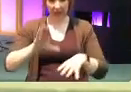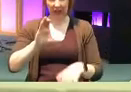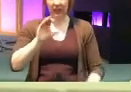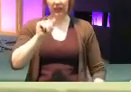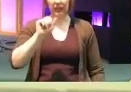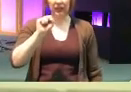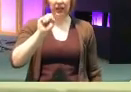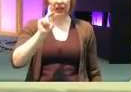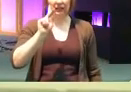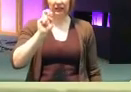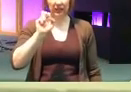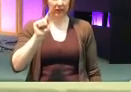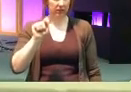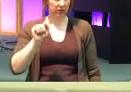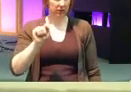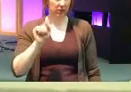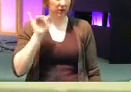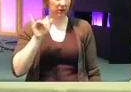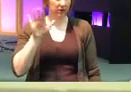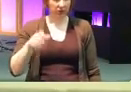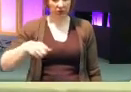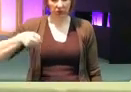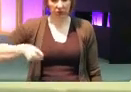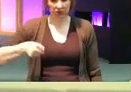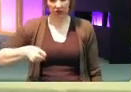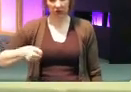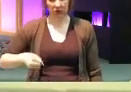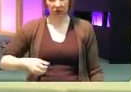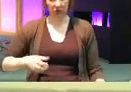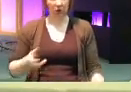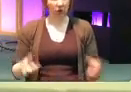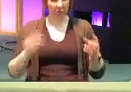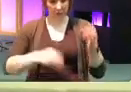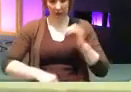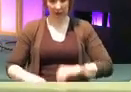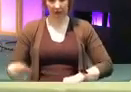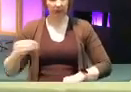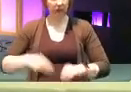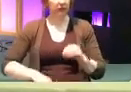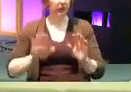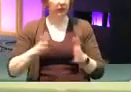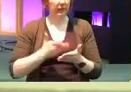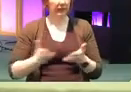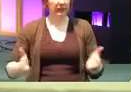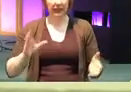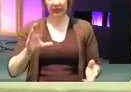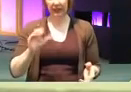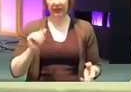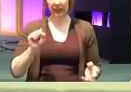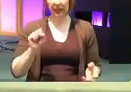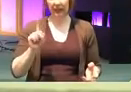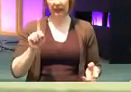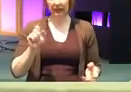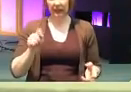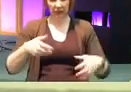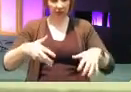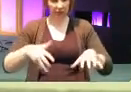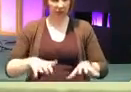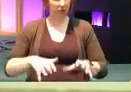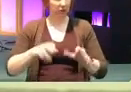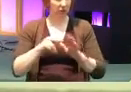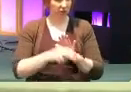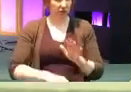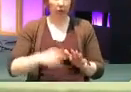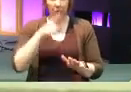That was their suitcase. They would pack their belongings in a casket, and the casket would be shipped over there because these